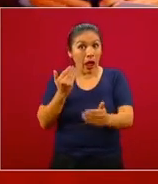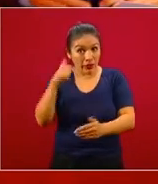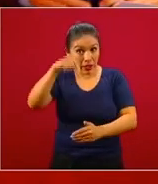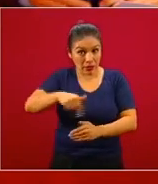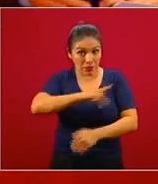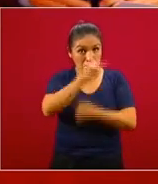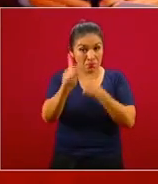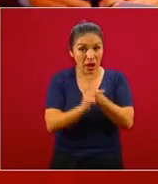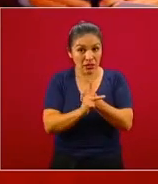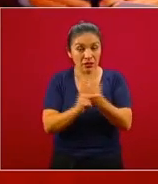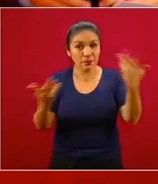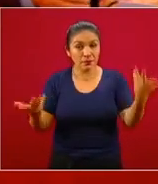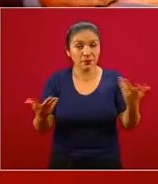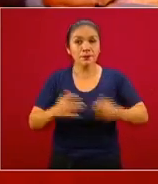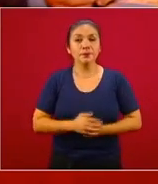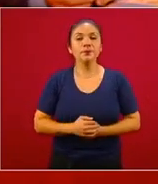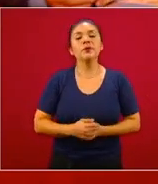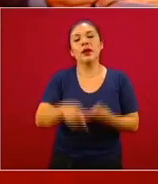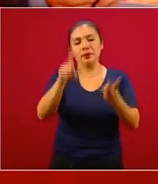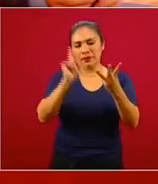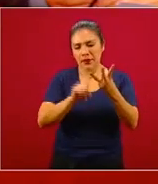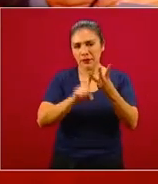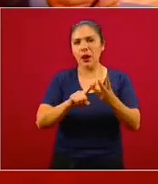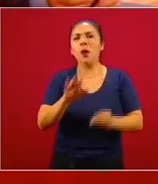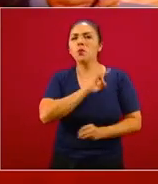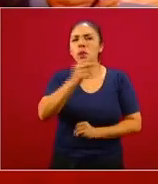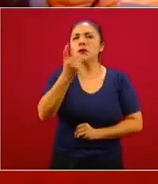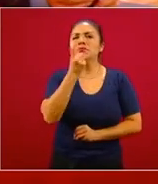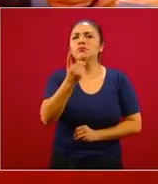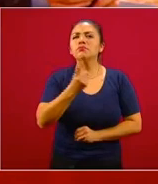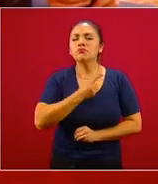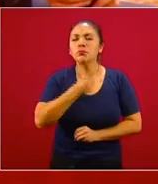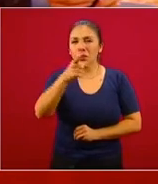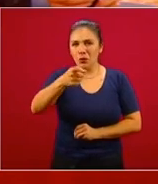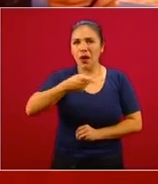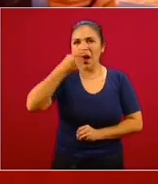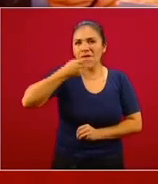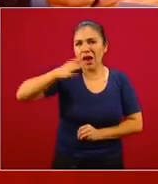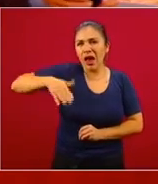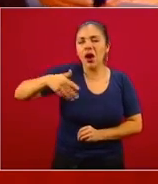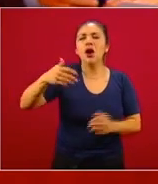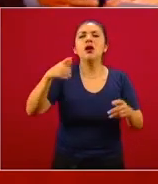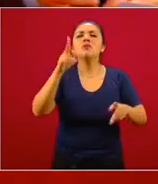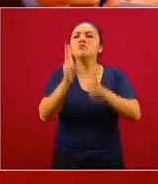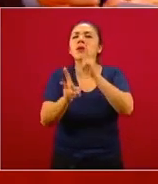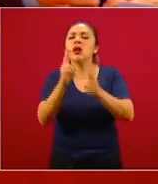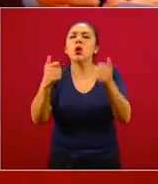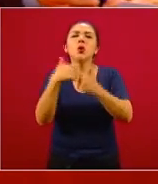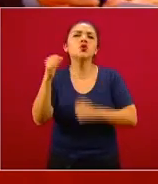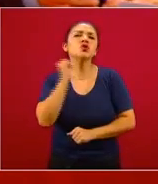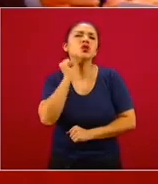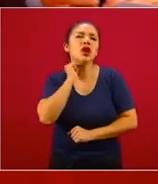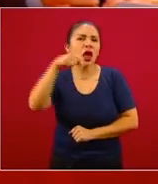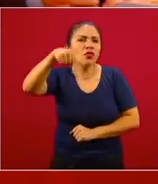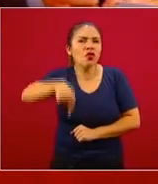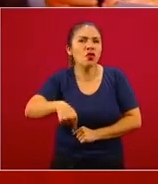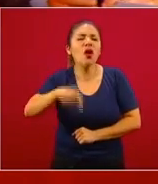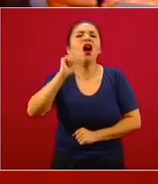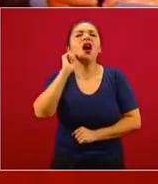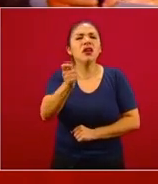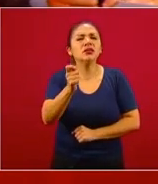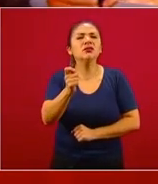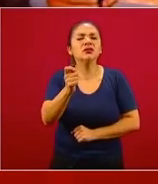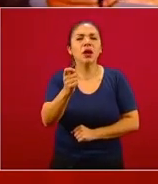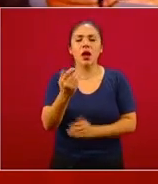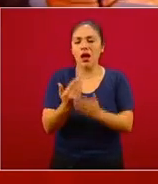1st? Is that going to go ahead in the country? And the third thing is, if you could mention a little bit what you talked about with the senators, the